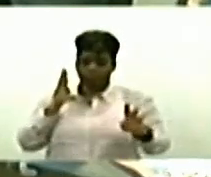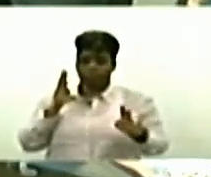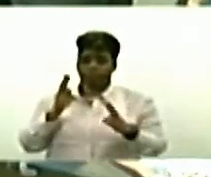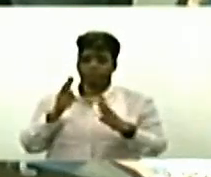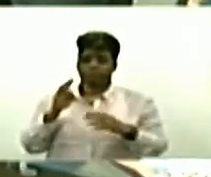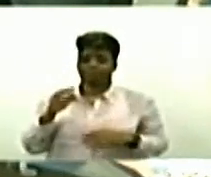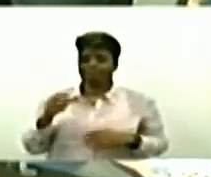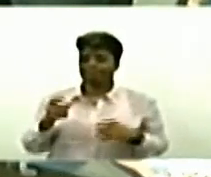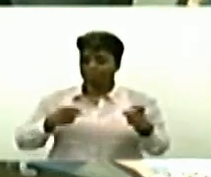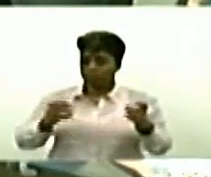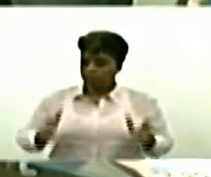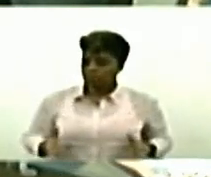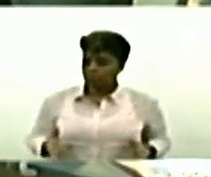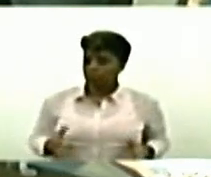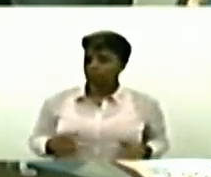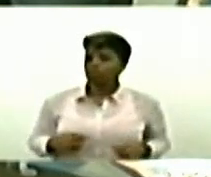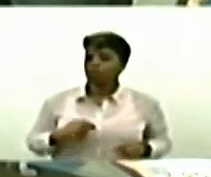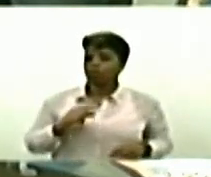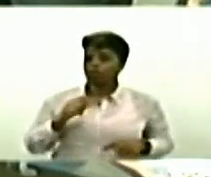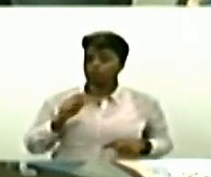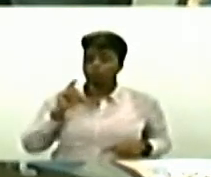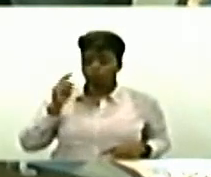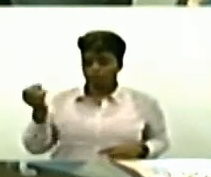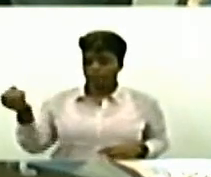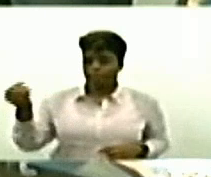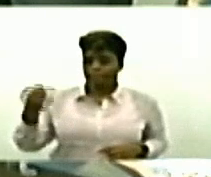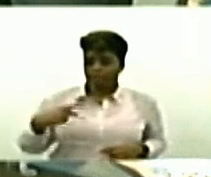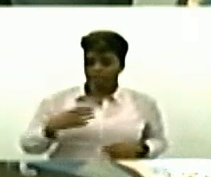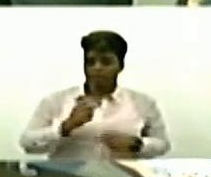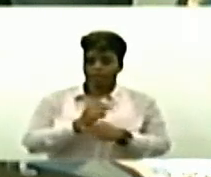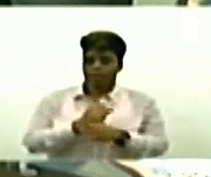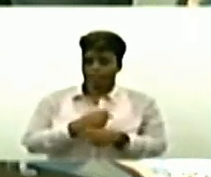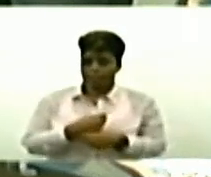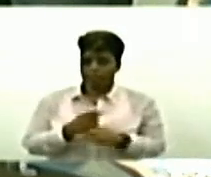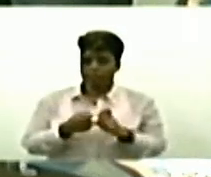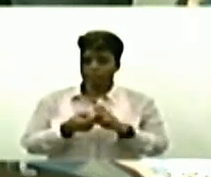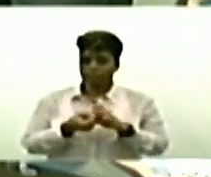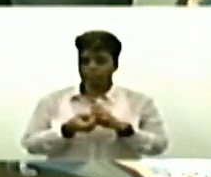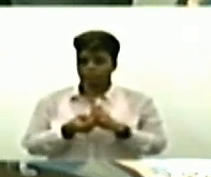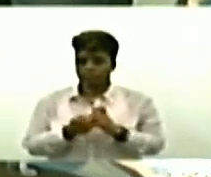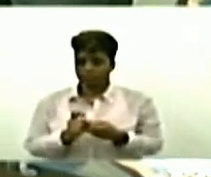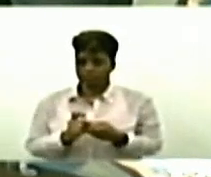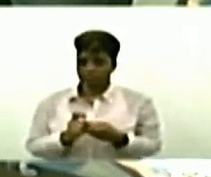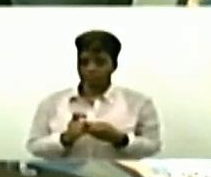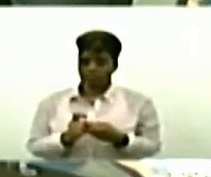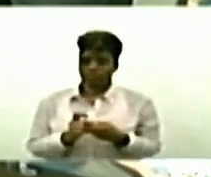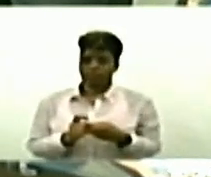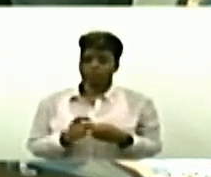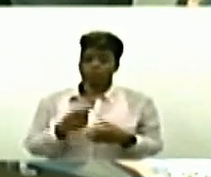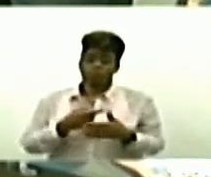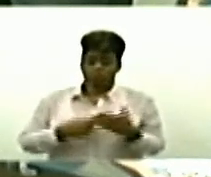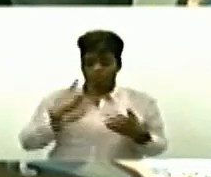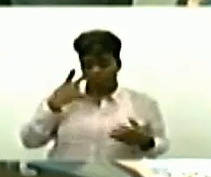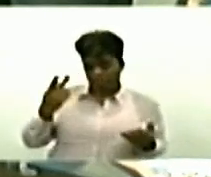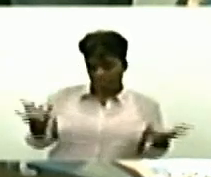means, we should come and make amendments. But what I'm seeing here is